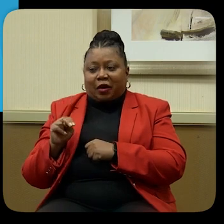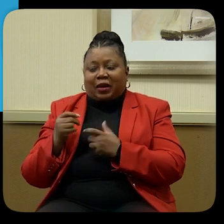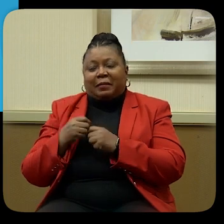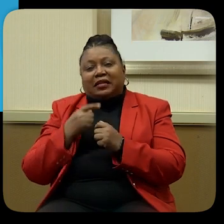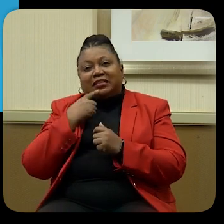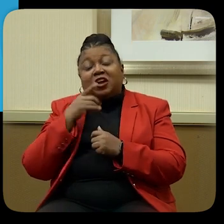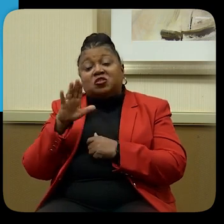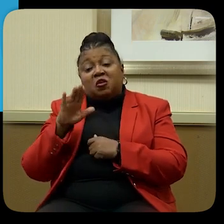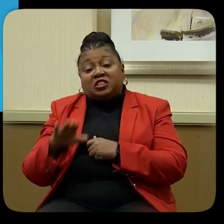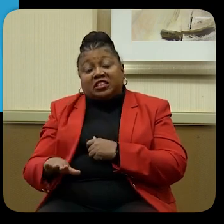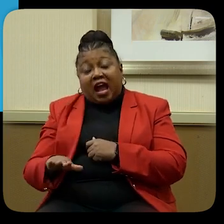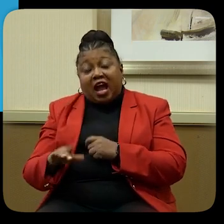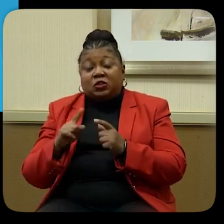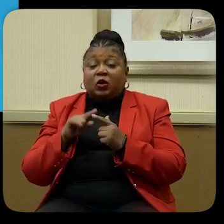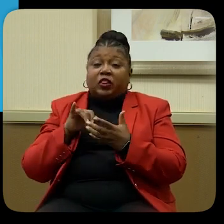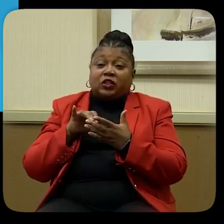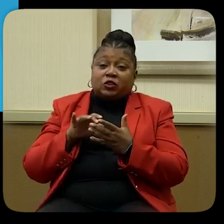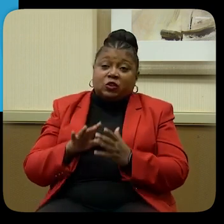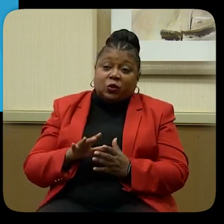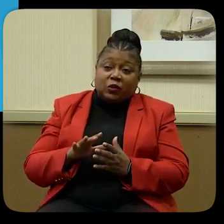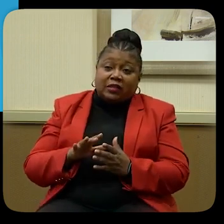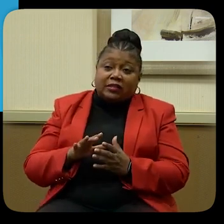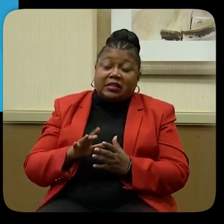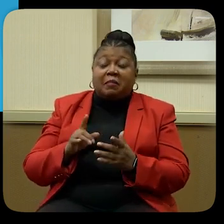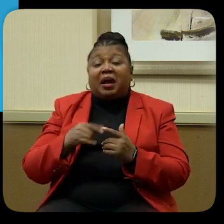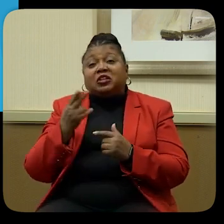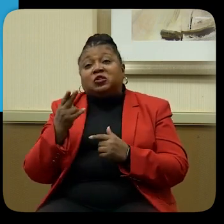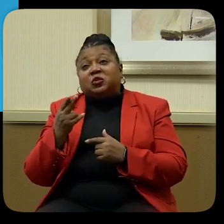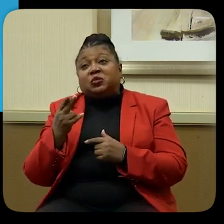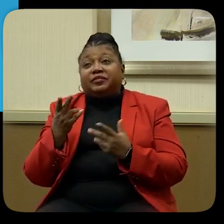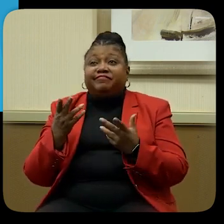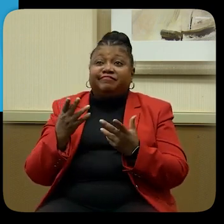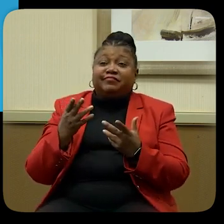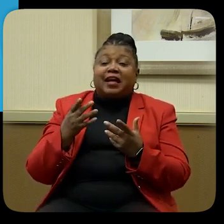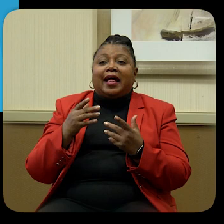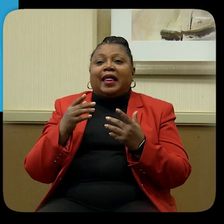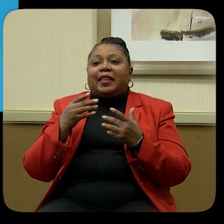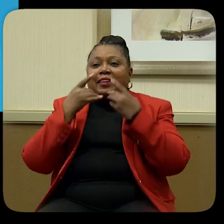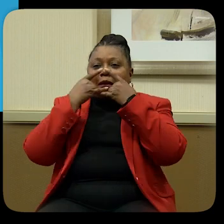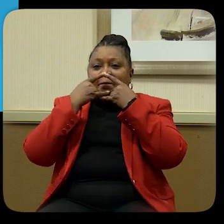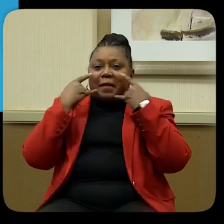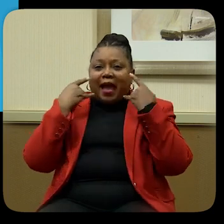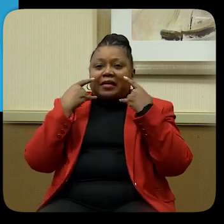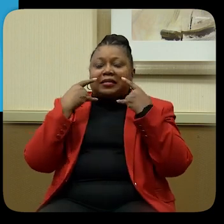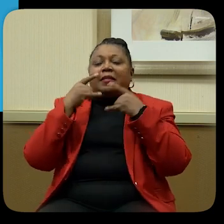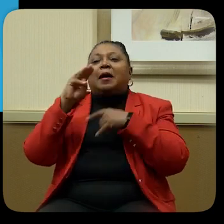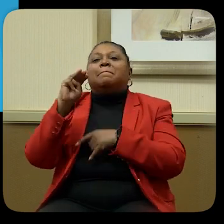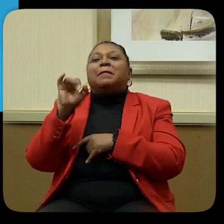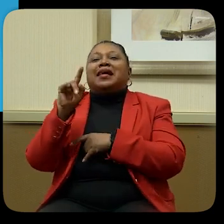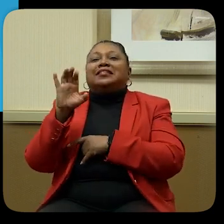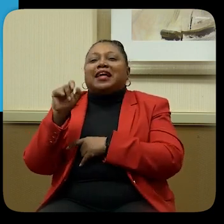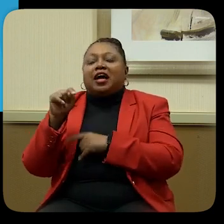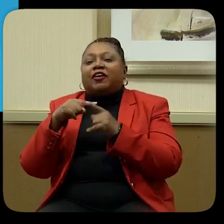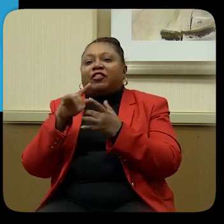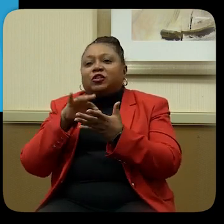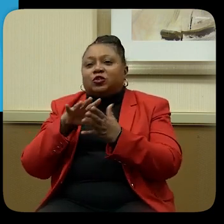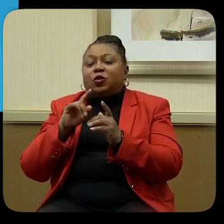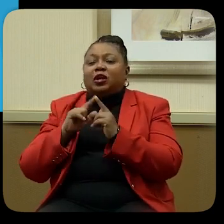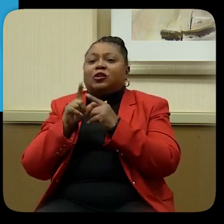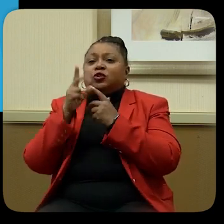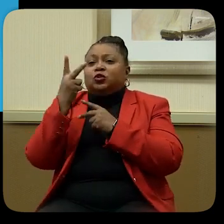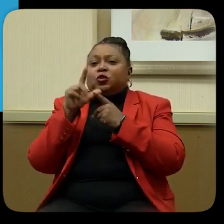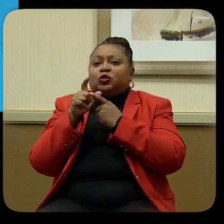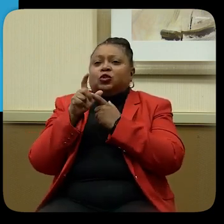might say your child or your student. I might use the mascot of the school. So if I see two students running down